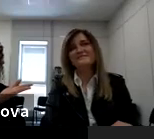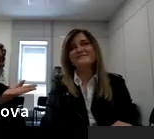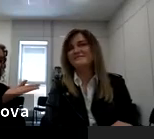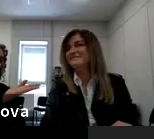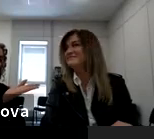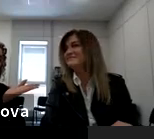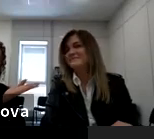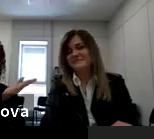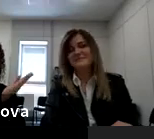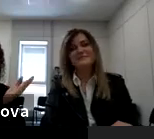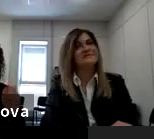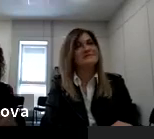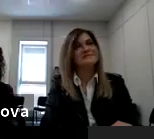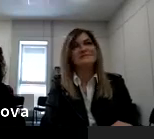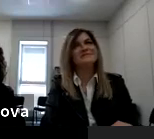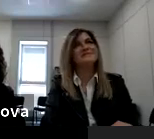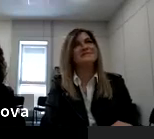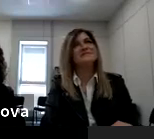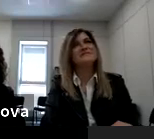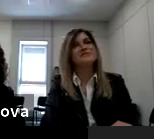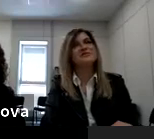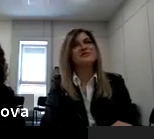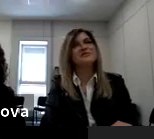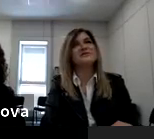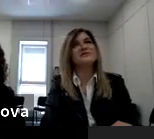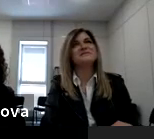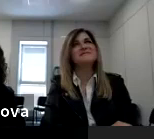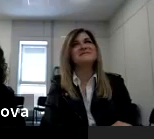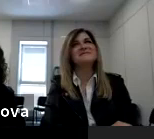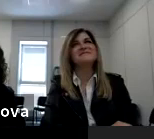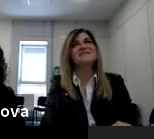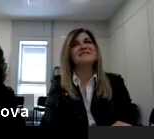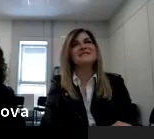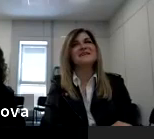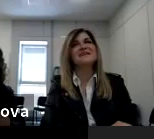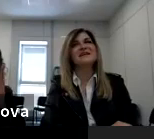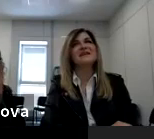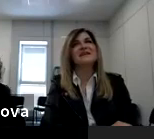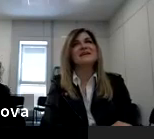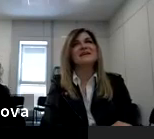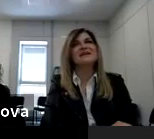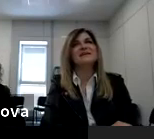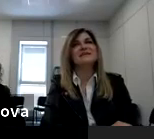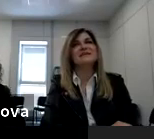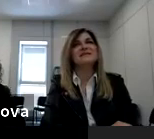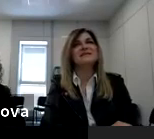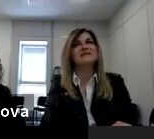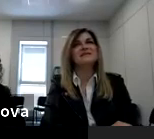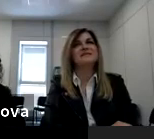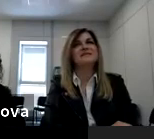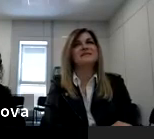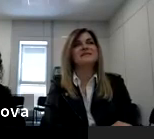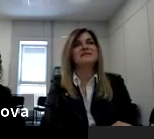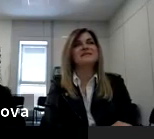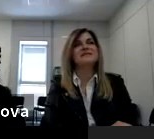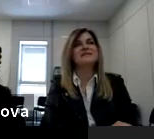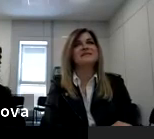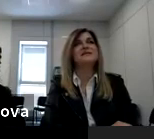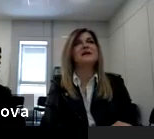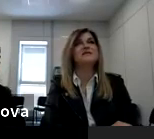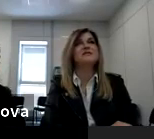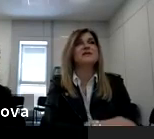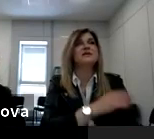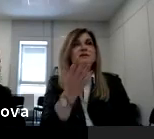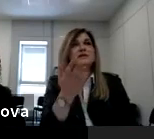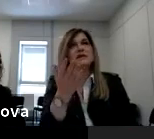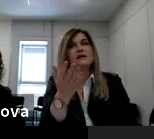and elliptical optics. So for sure, yes. So we have a lot of variations.